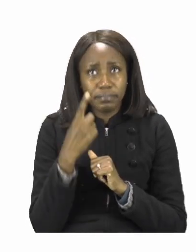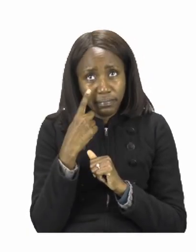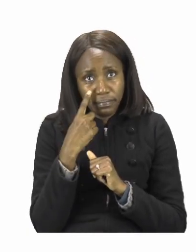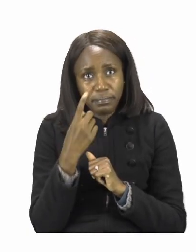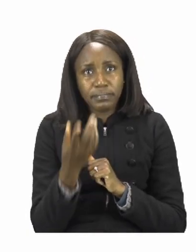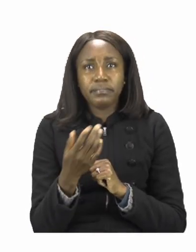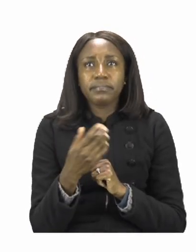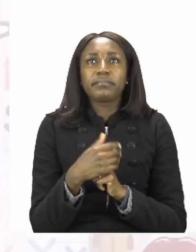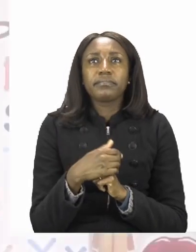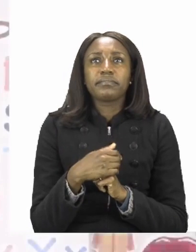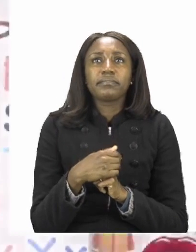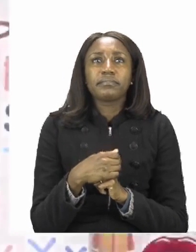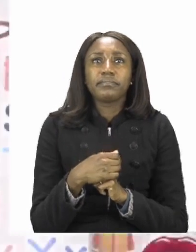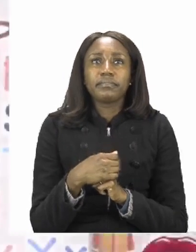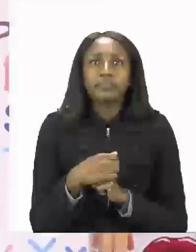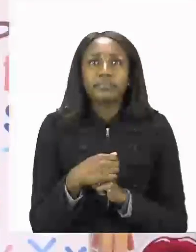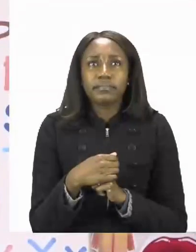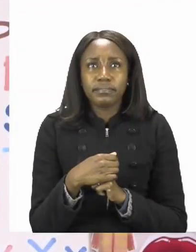the board.